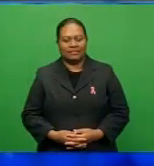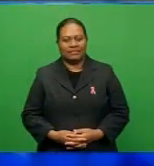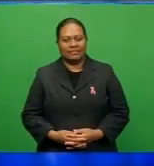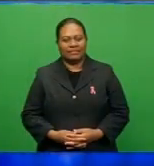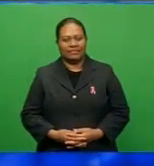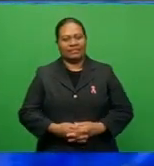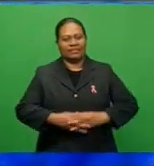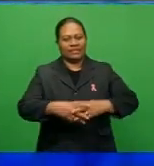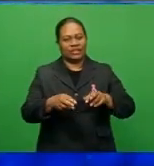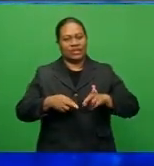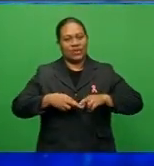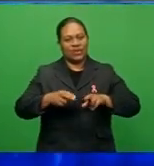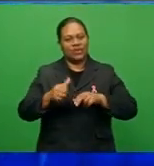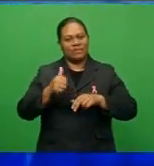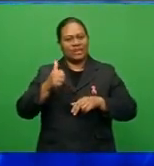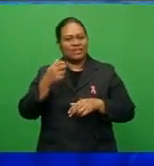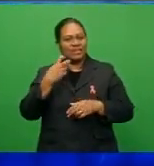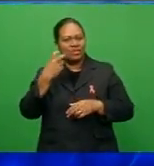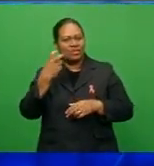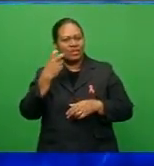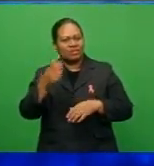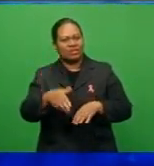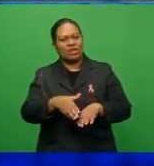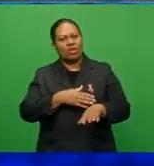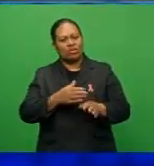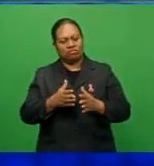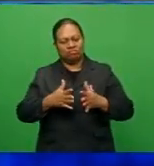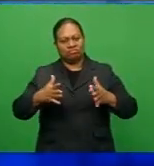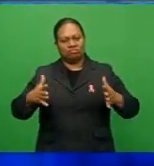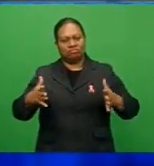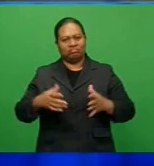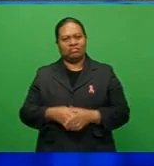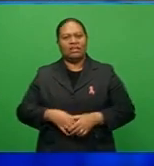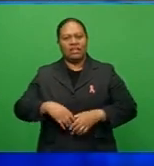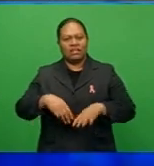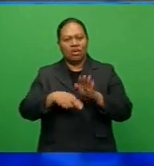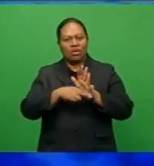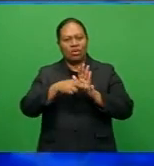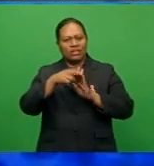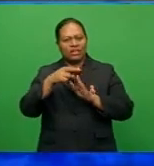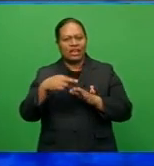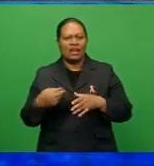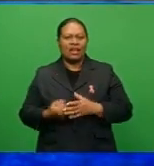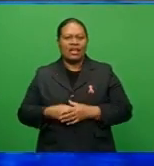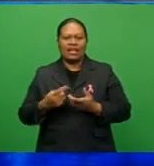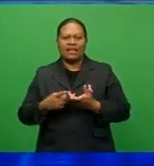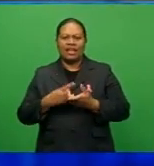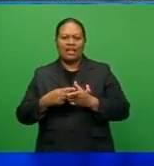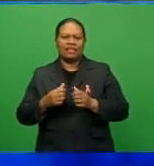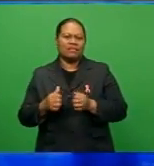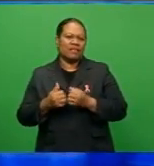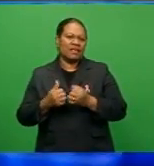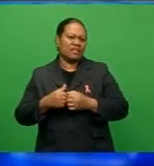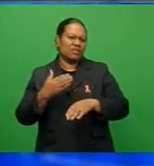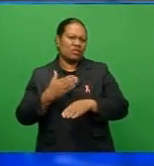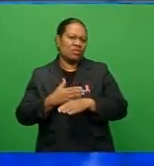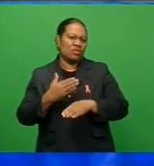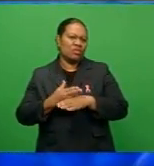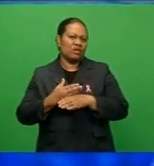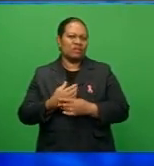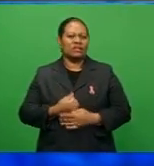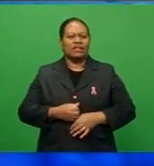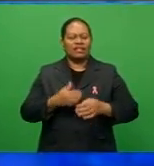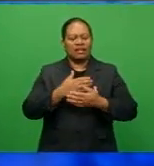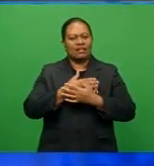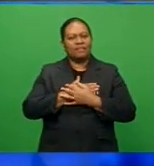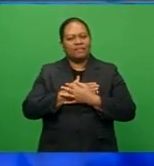While the road back from tourism is long and winding, apart from hotels and resorts, several workers are banking on the Love Our Locals campaign.